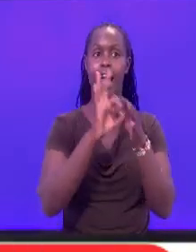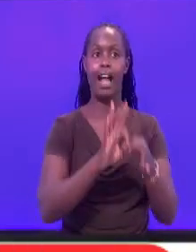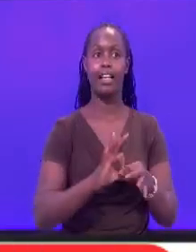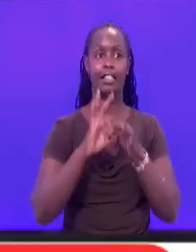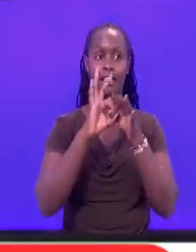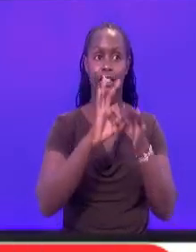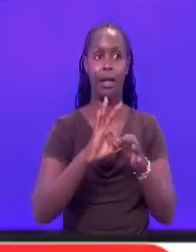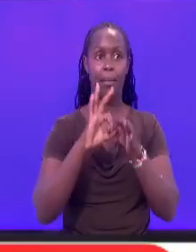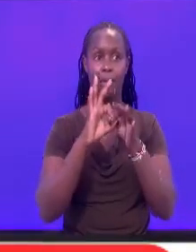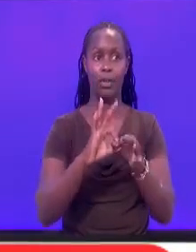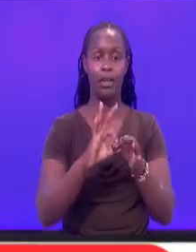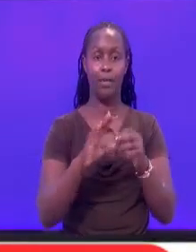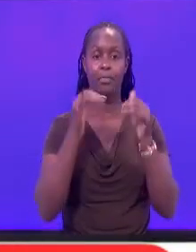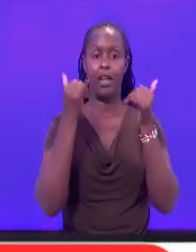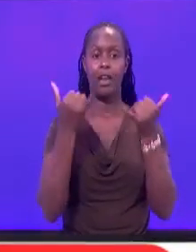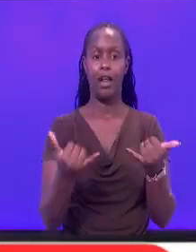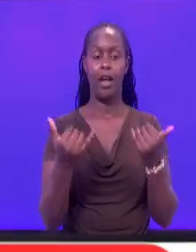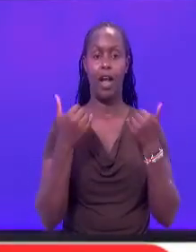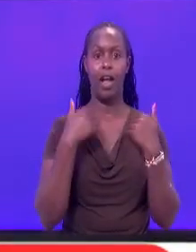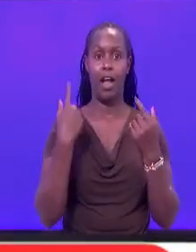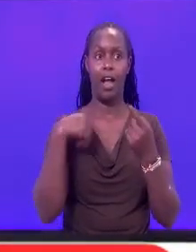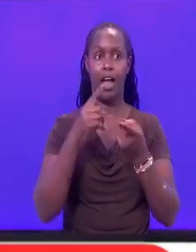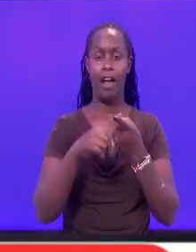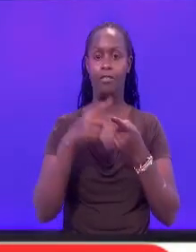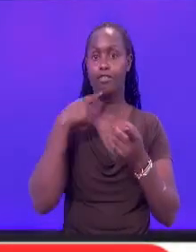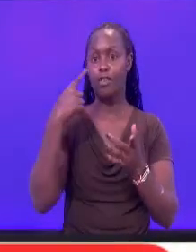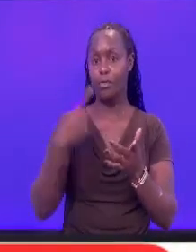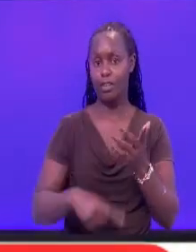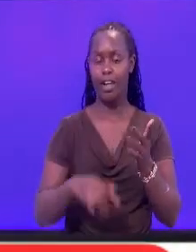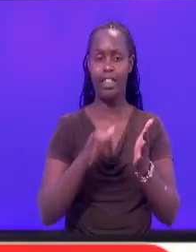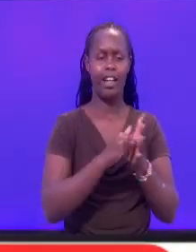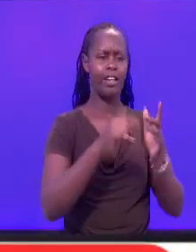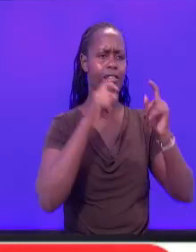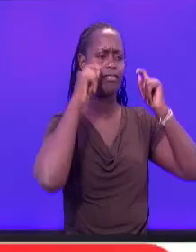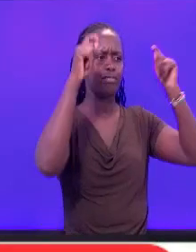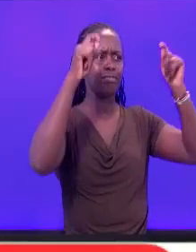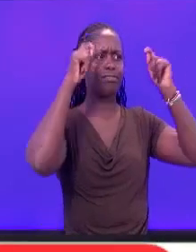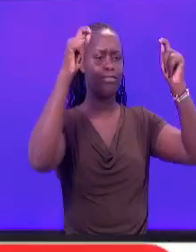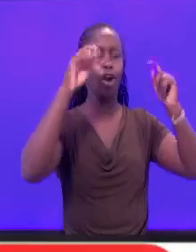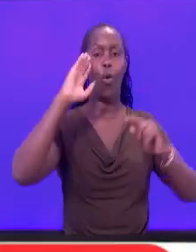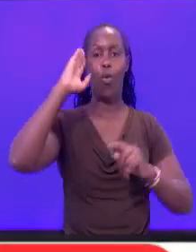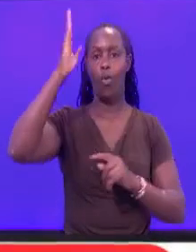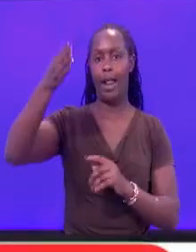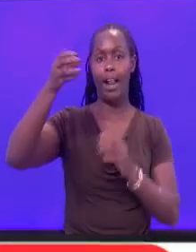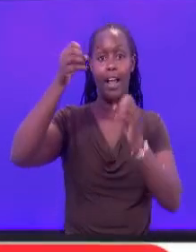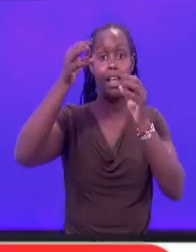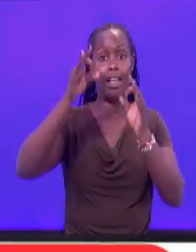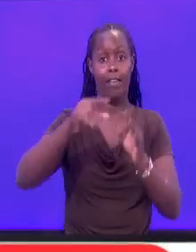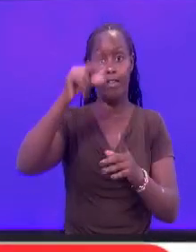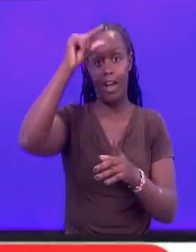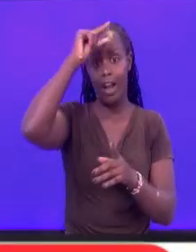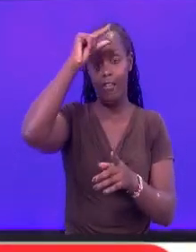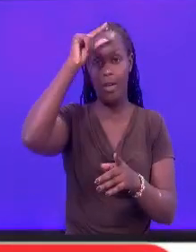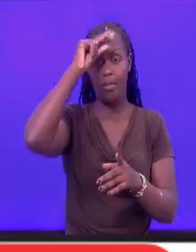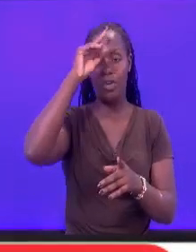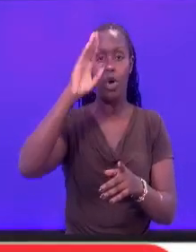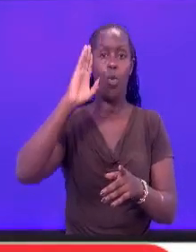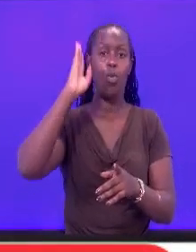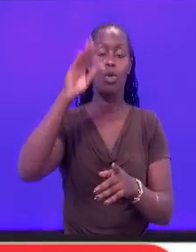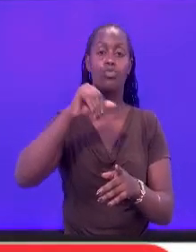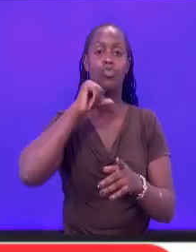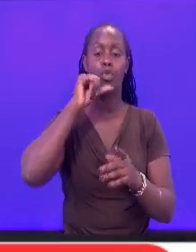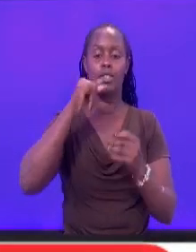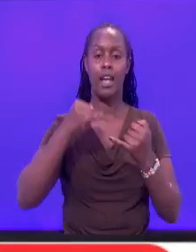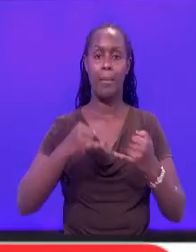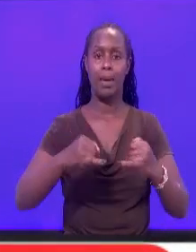Umoja-One Kenya has now threatened to go back to the streets if President William Ruto's government will not implement the